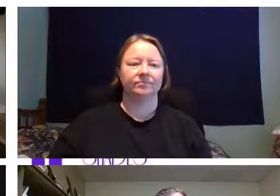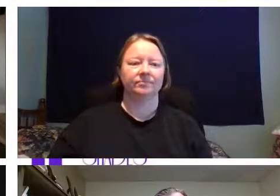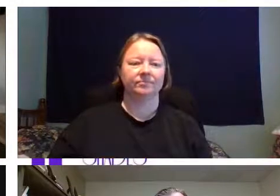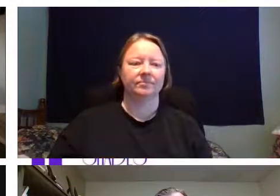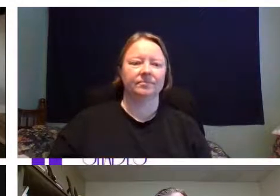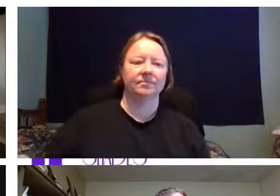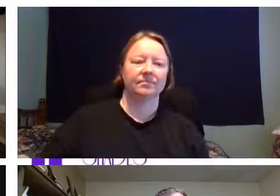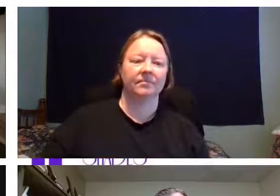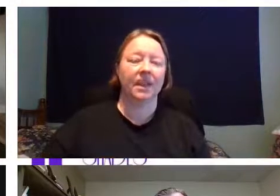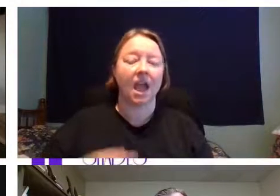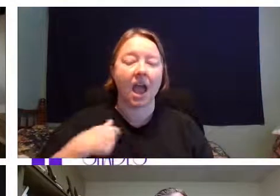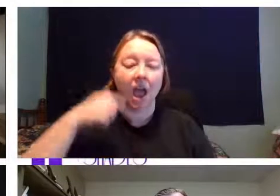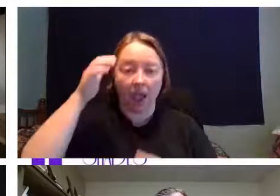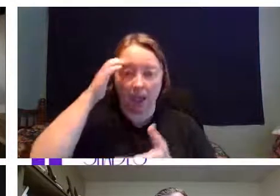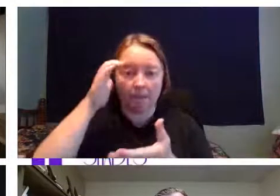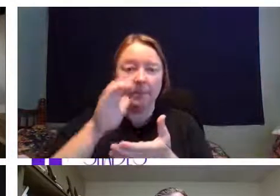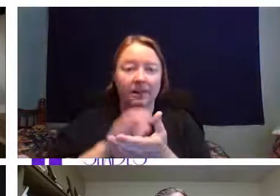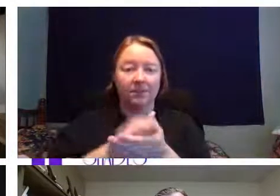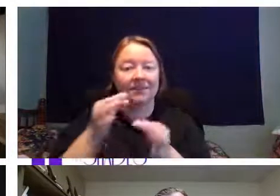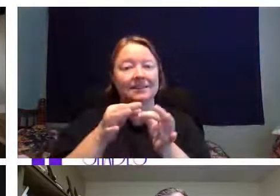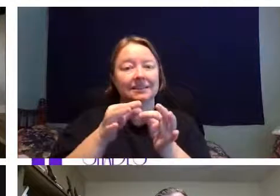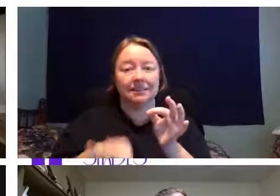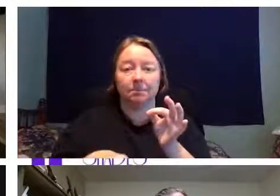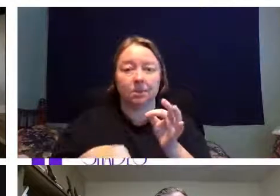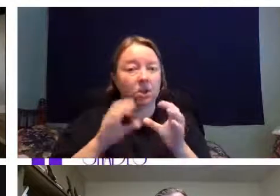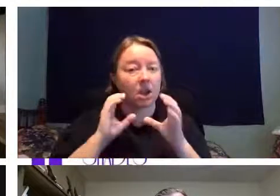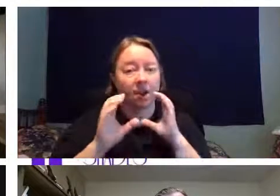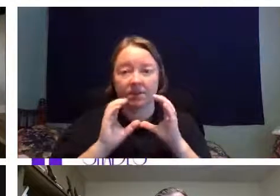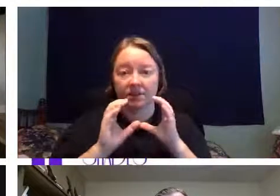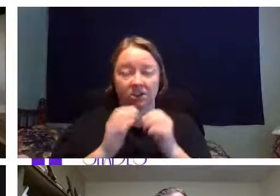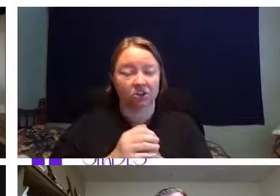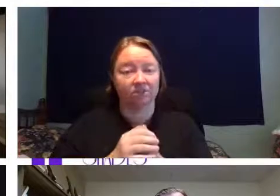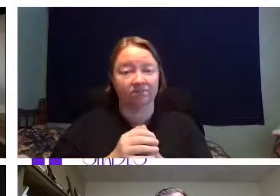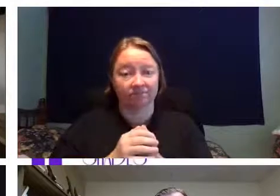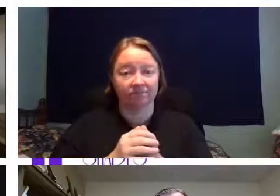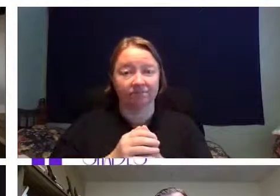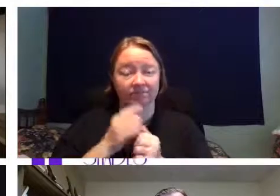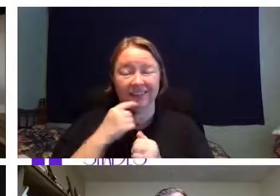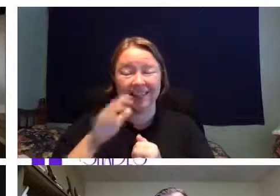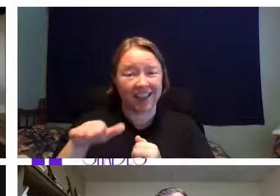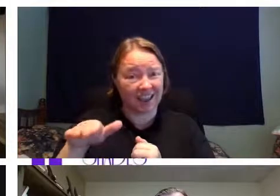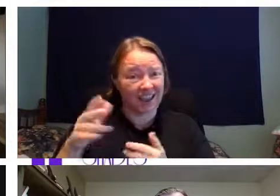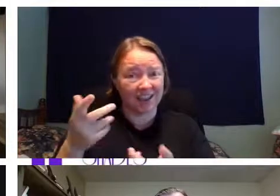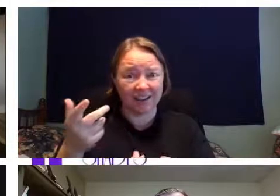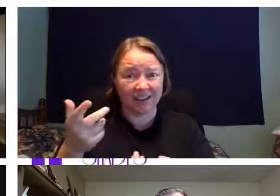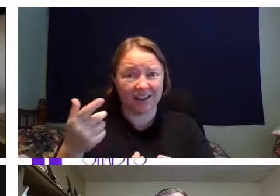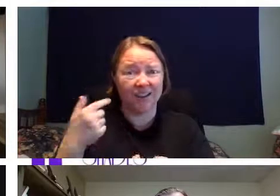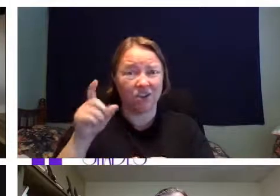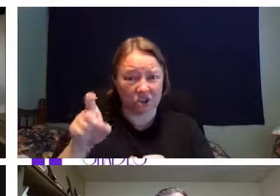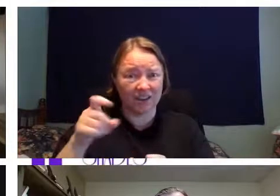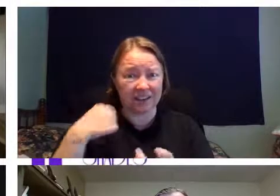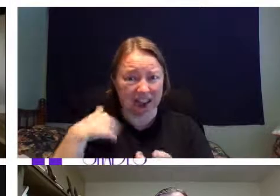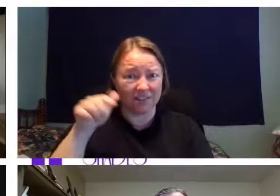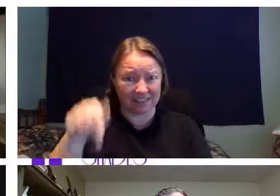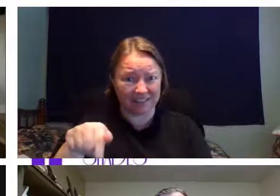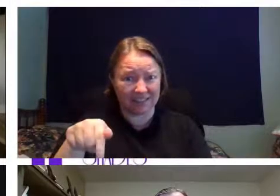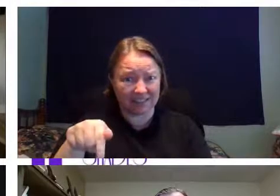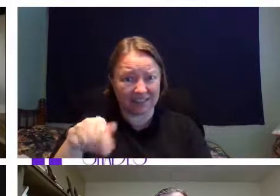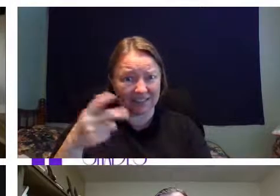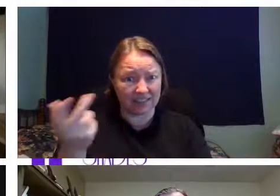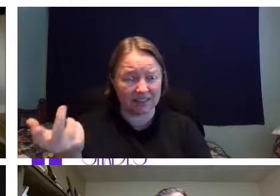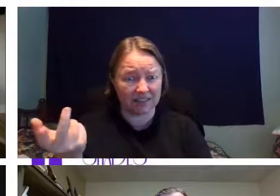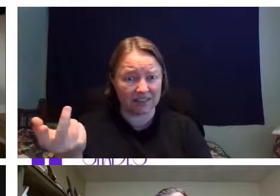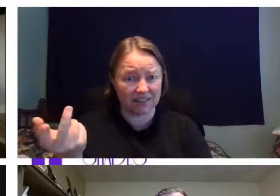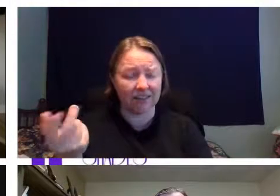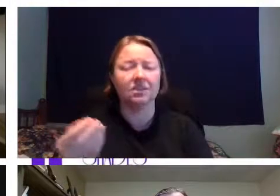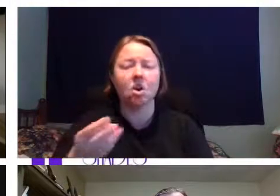I believe it's a simple conversation of just, saying, hey, this is what's needed. And, as the